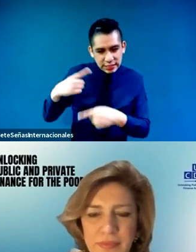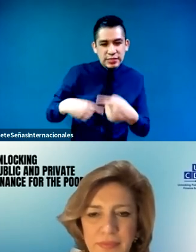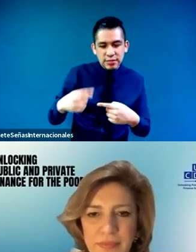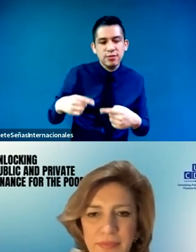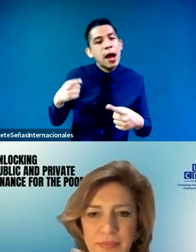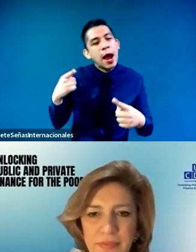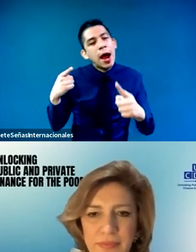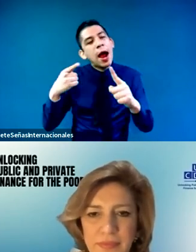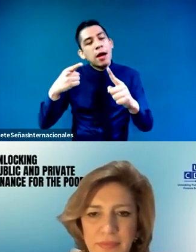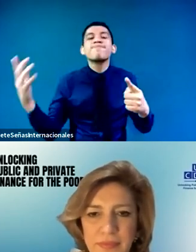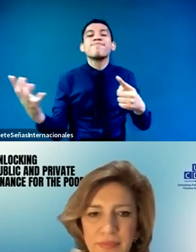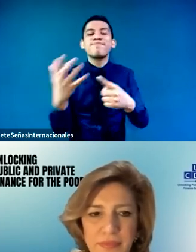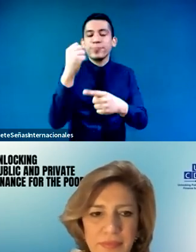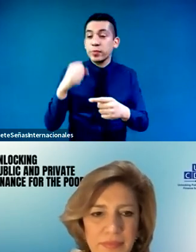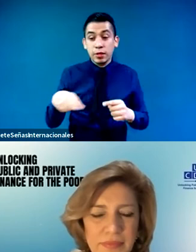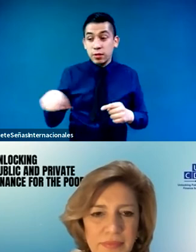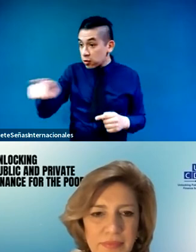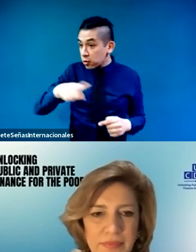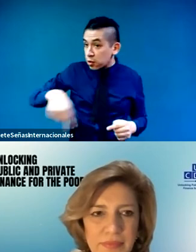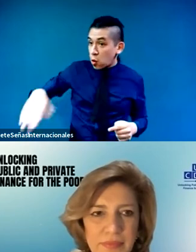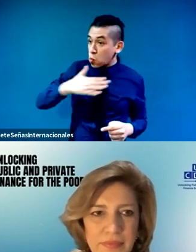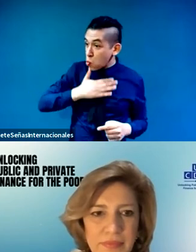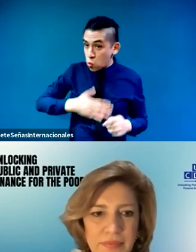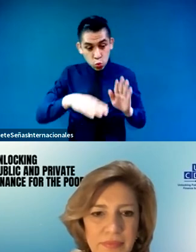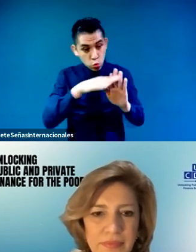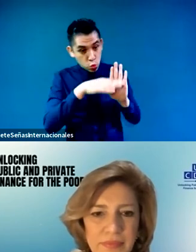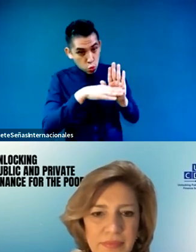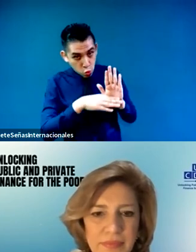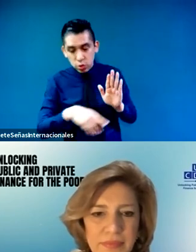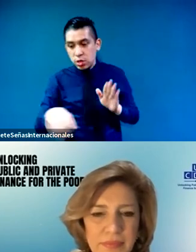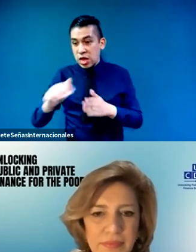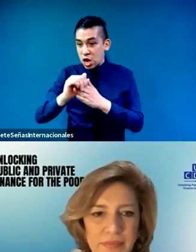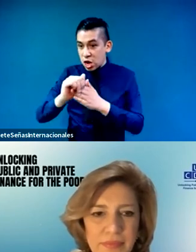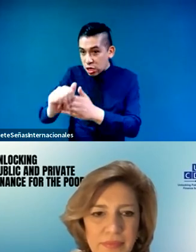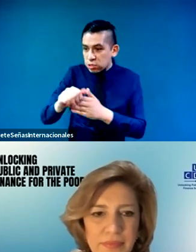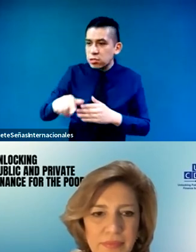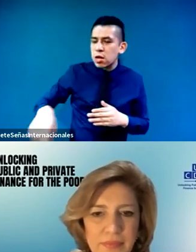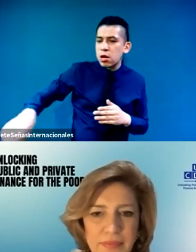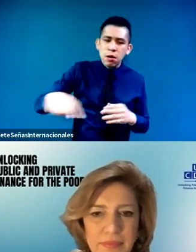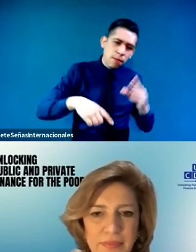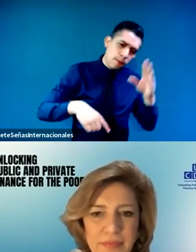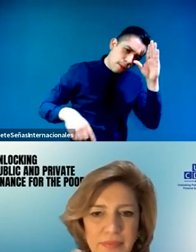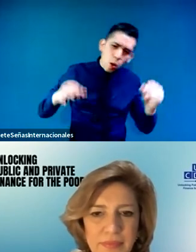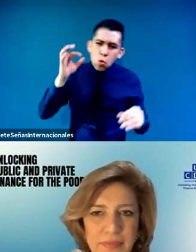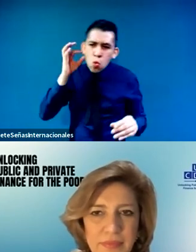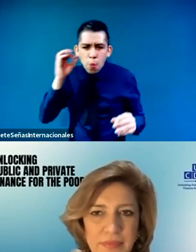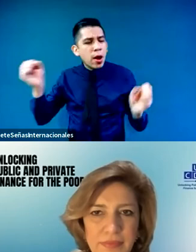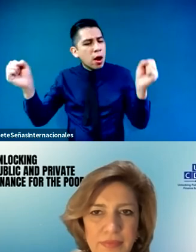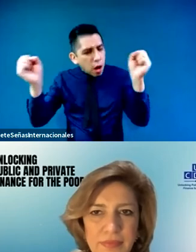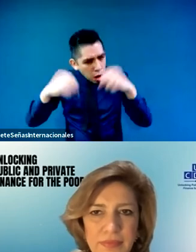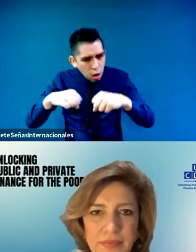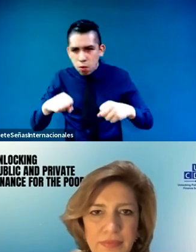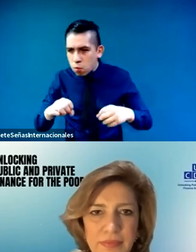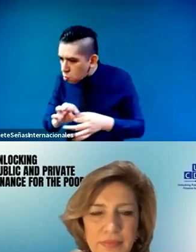leaders have highlighted and that you've reflected on in these polls, really address issues that are amongst the